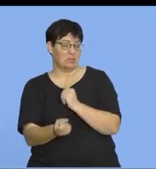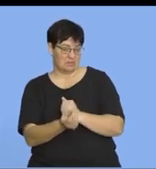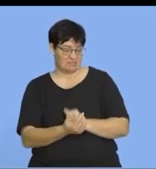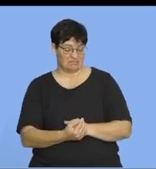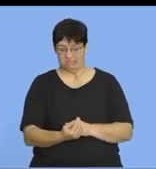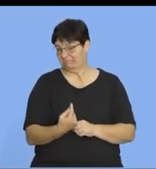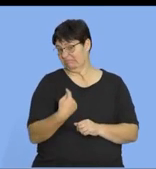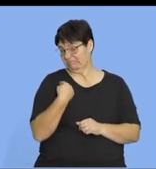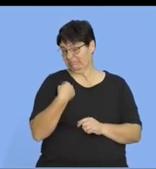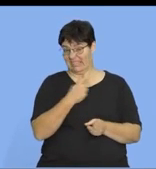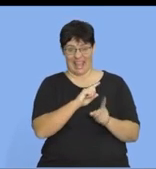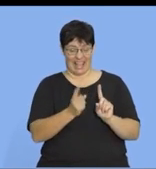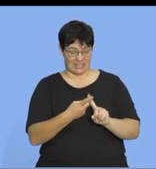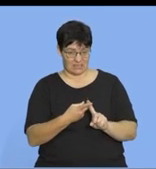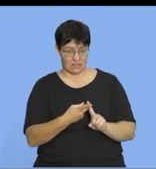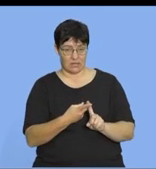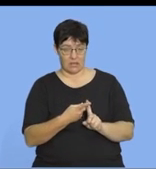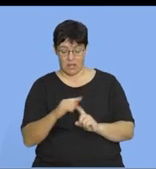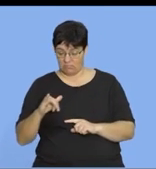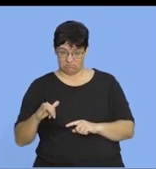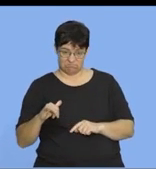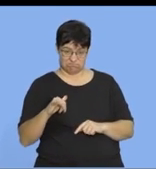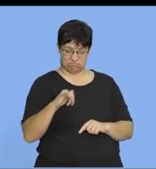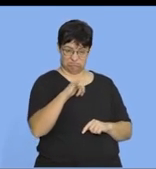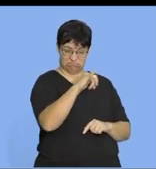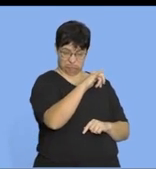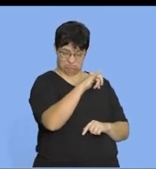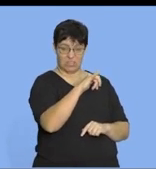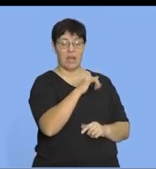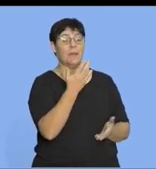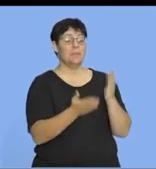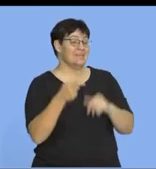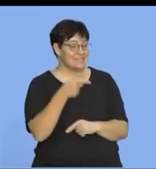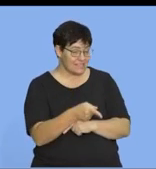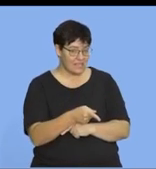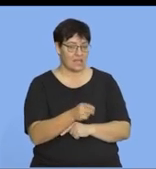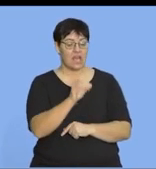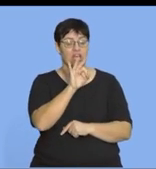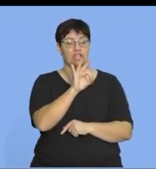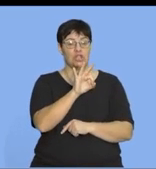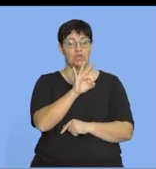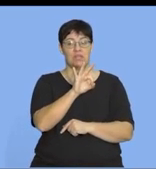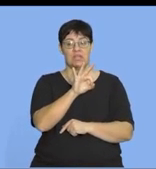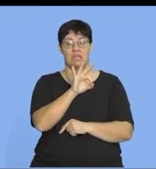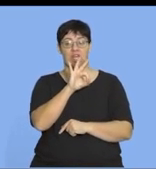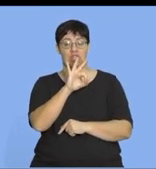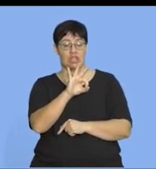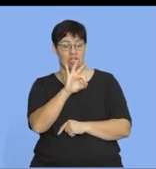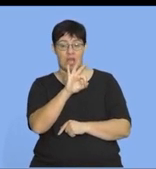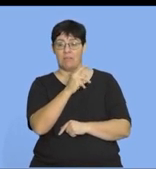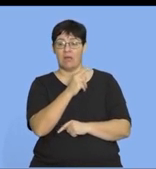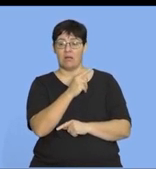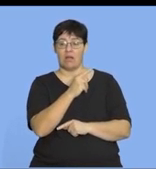recent accident, an Airbus with a mass of 30,000 kilograms